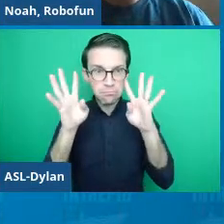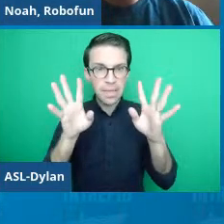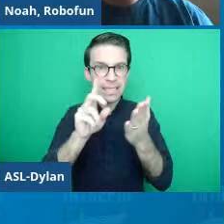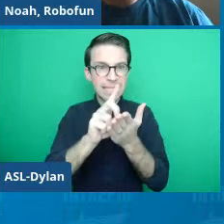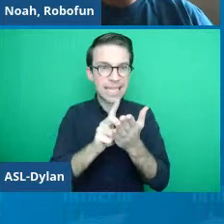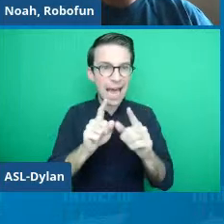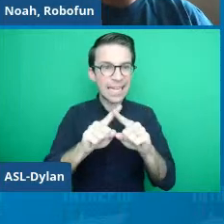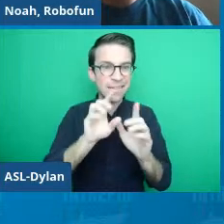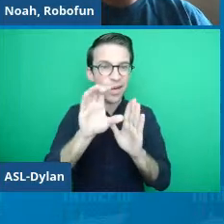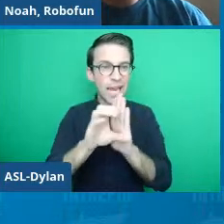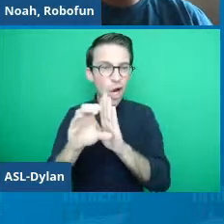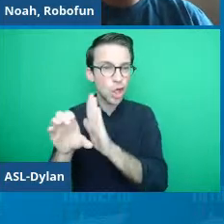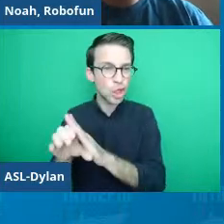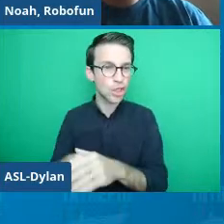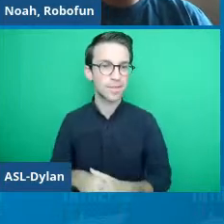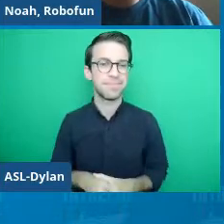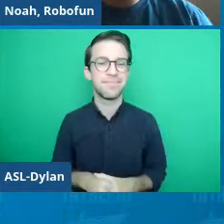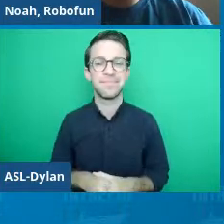I'm going to make